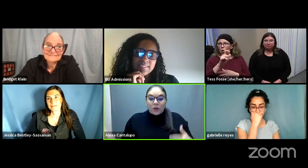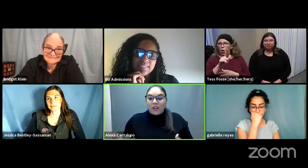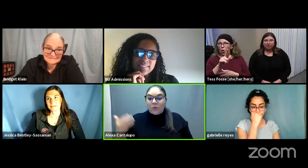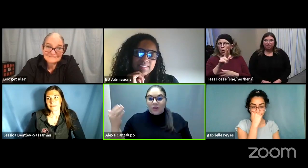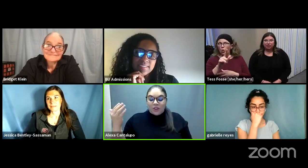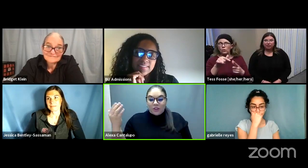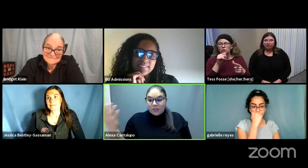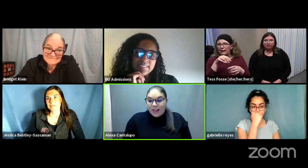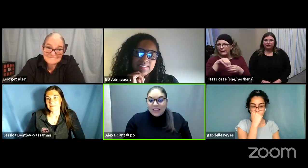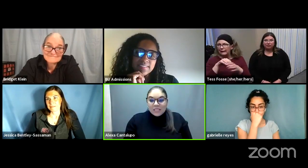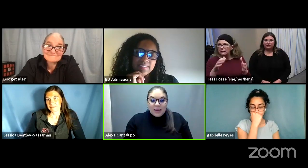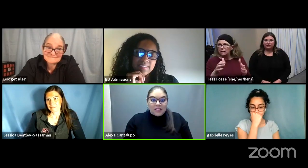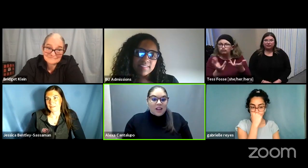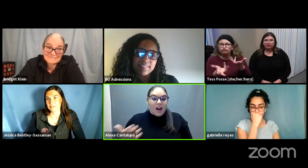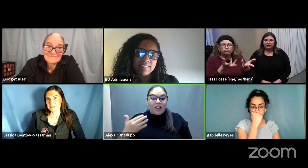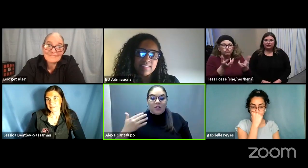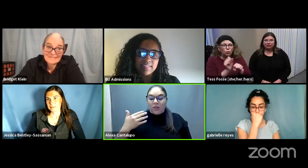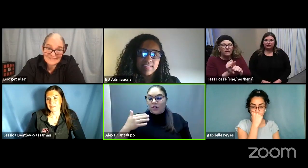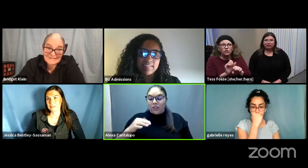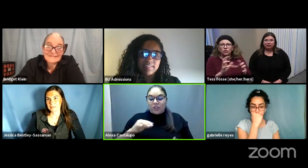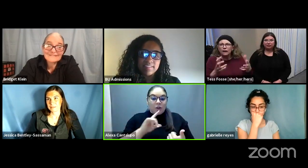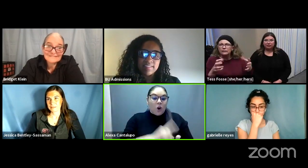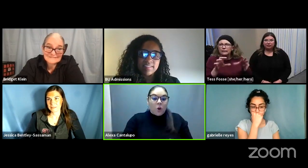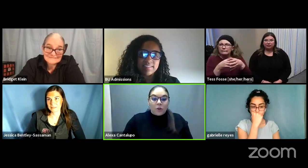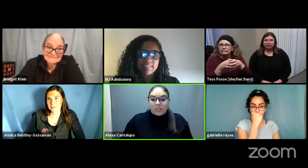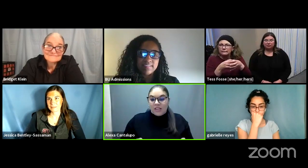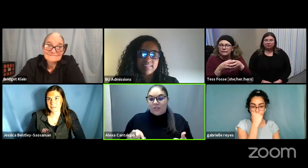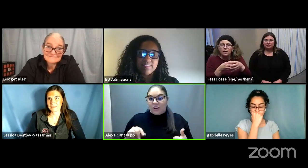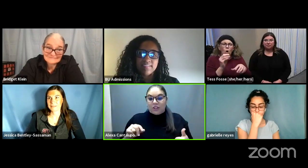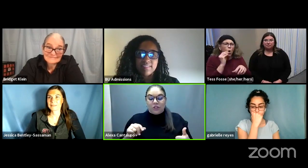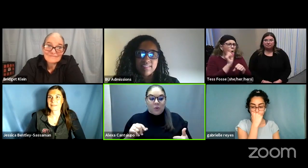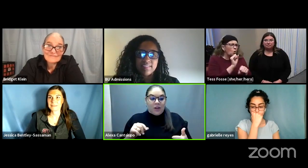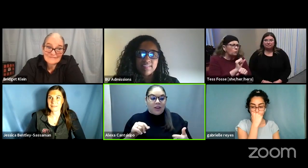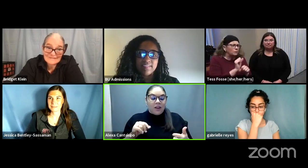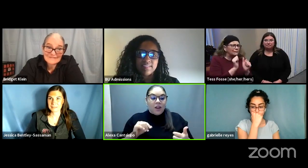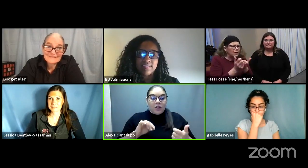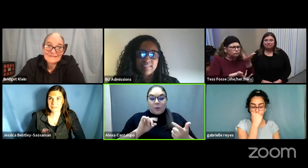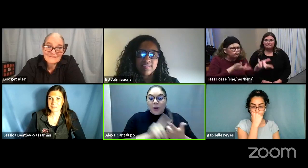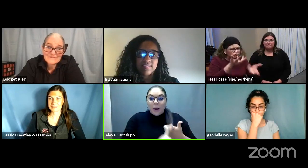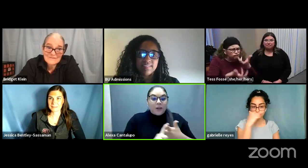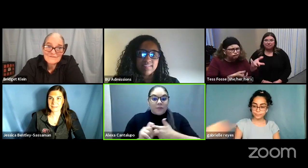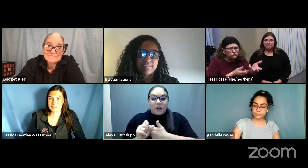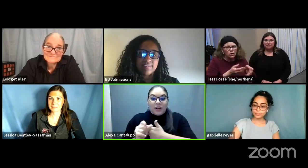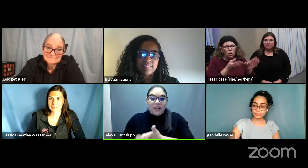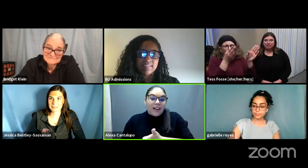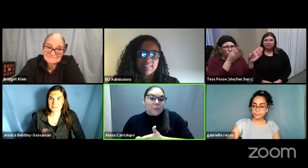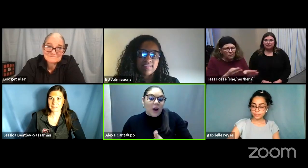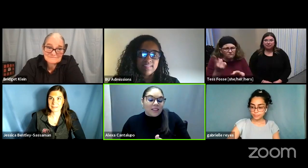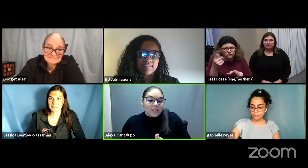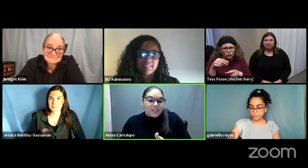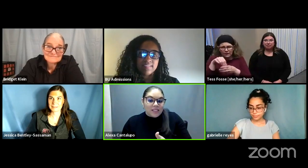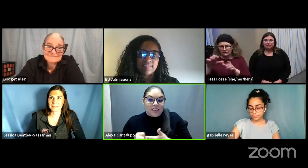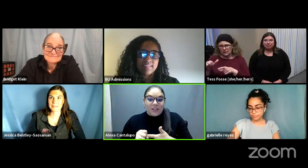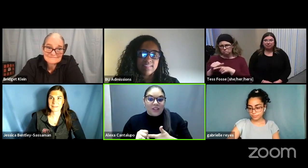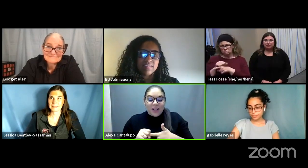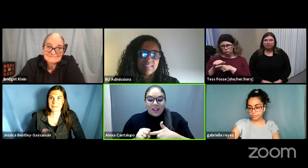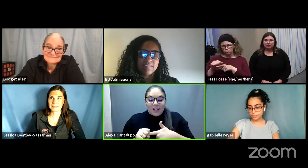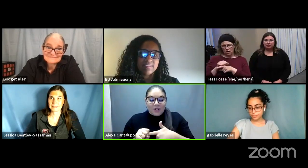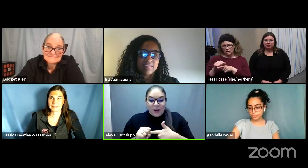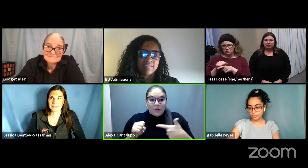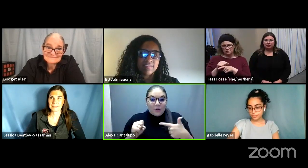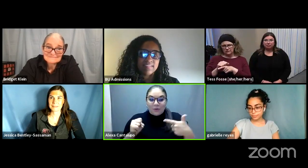you're working with your classmates on whether you're doing homework together, you're prepping for in-class practices that